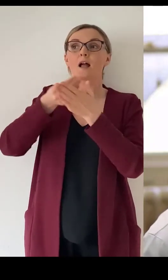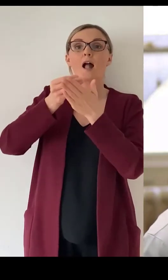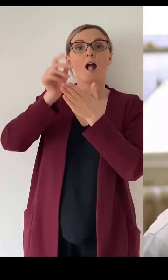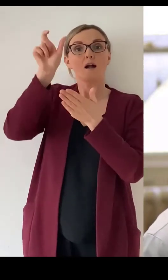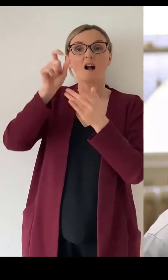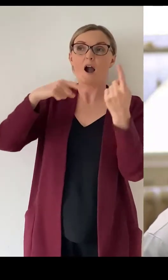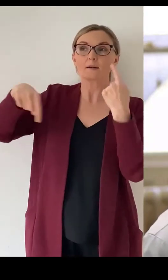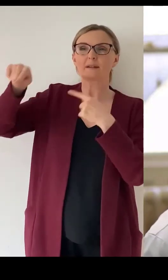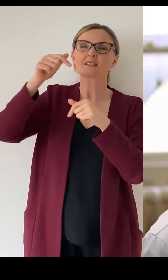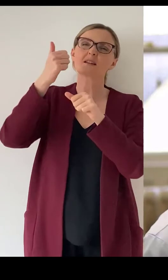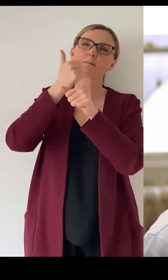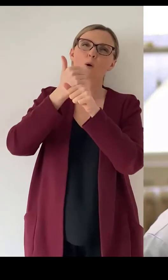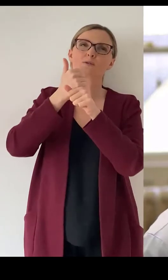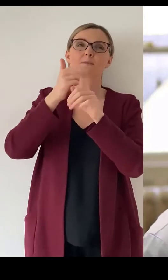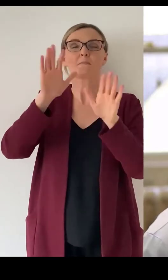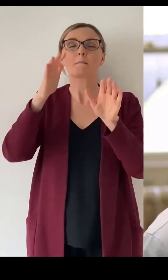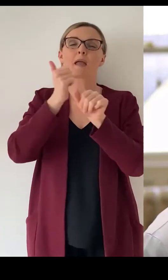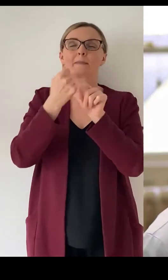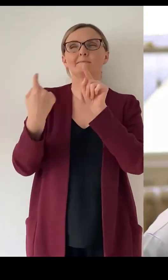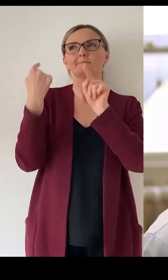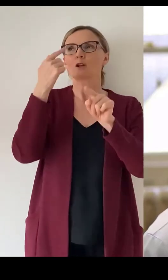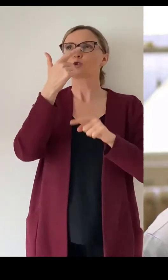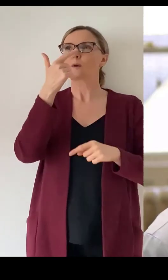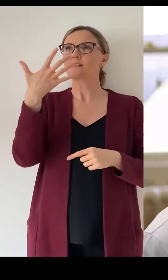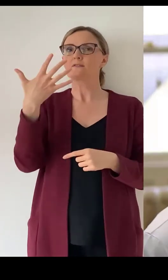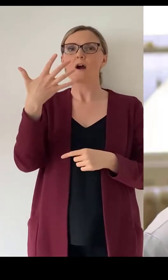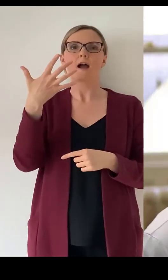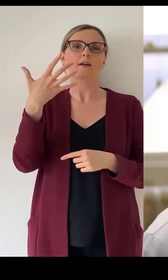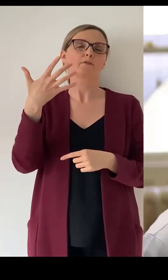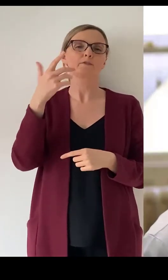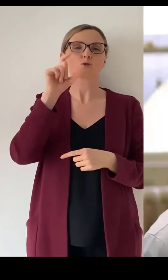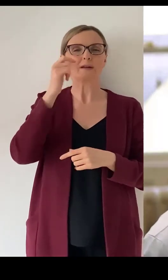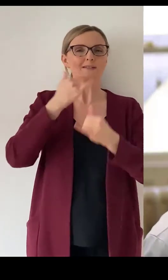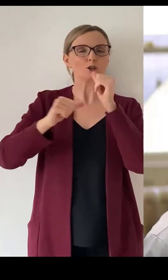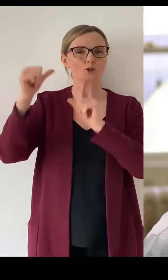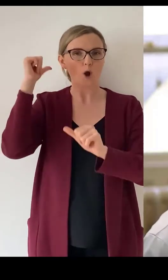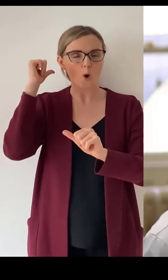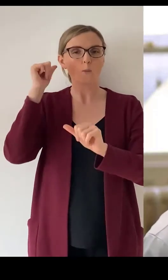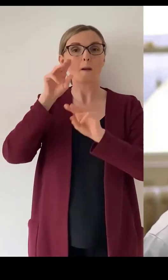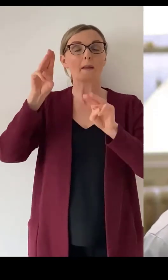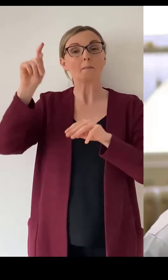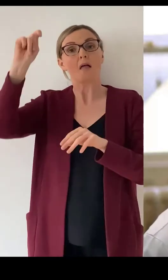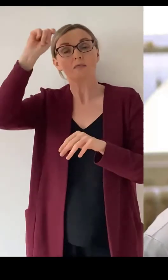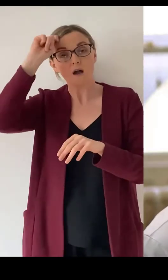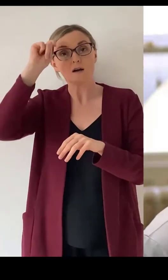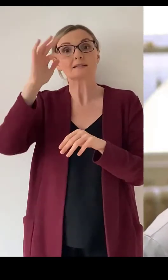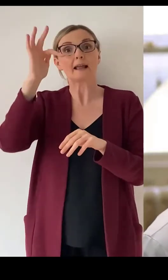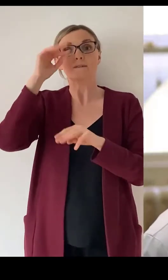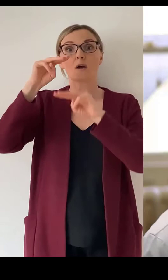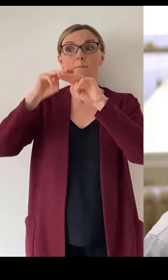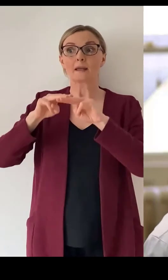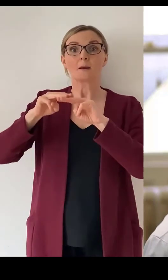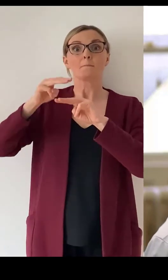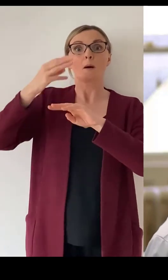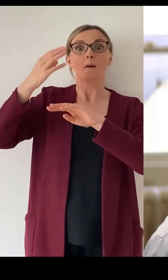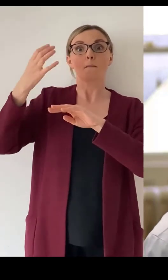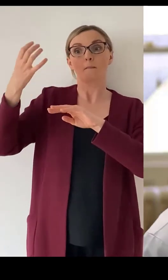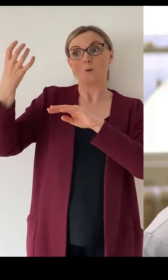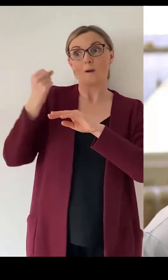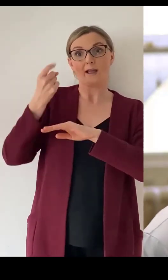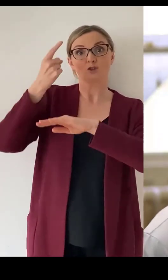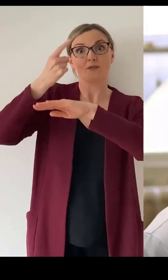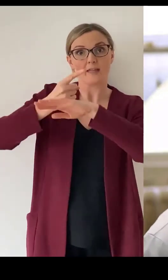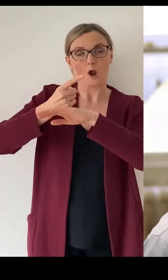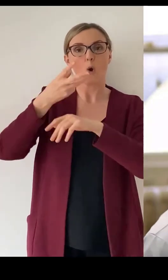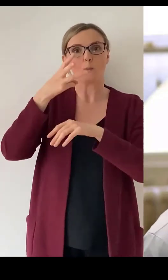maybe 20-25 years ago was that minimum wages would lead to job losses, as predicted by the perfectly